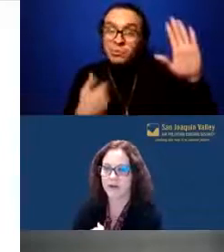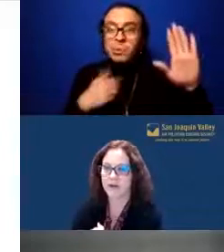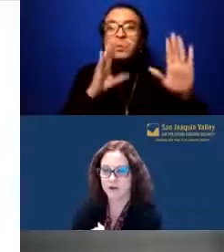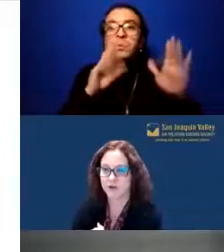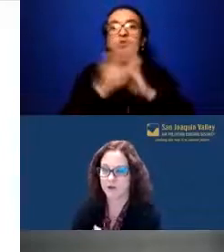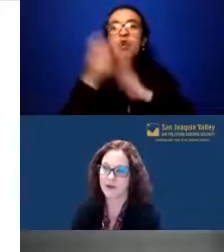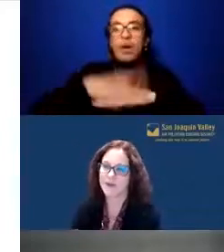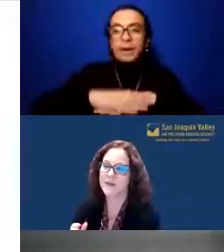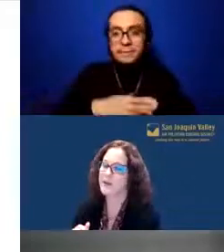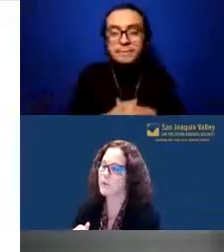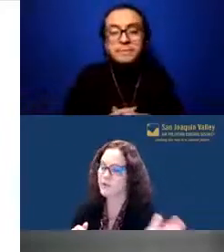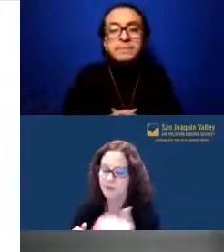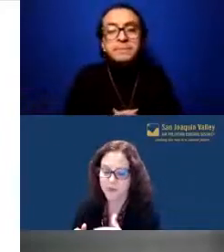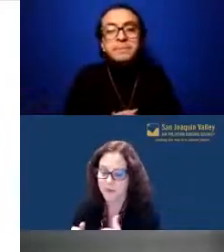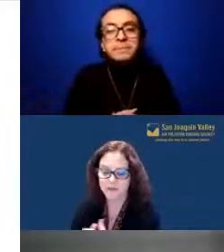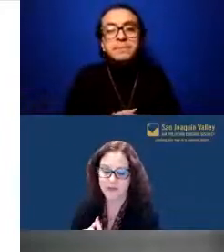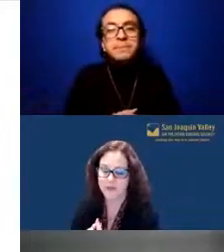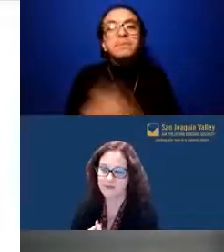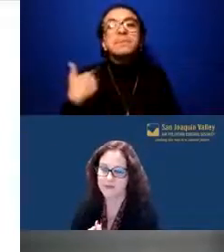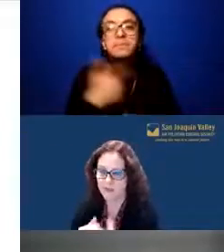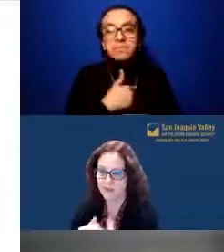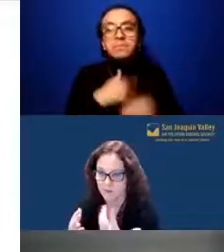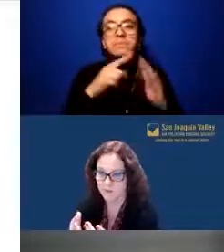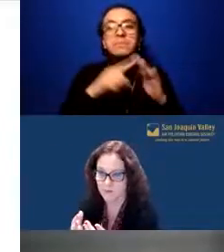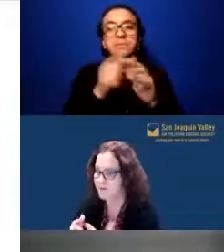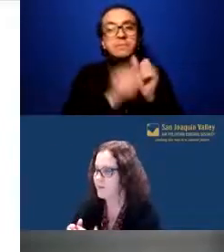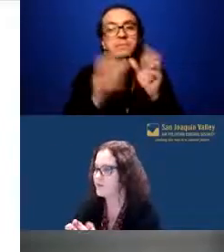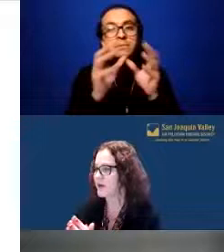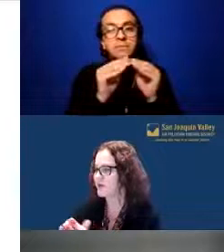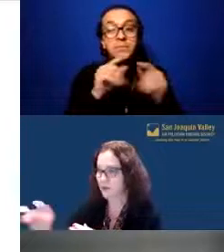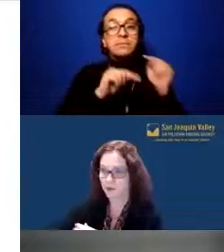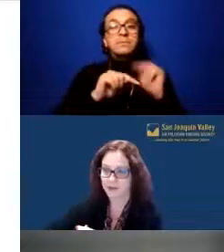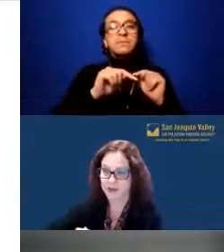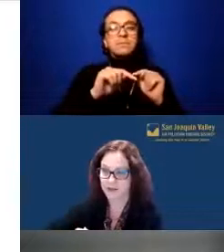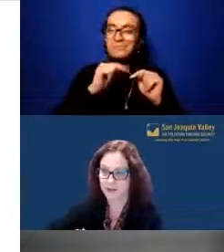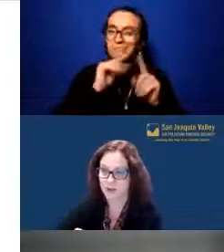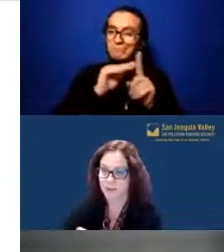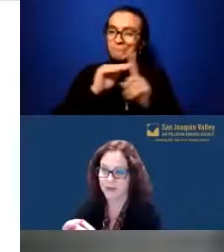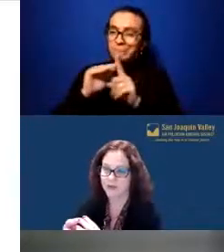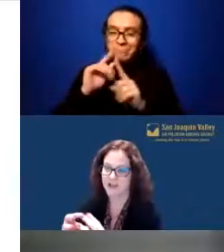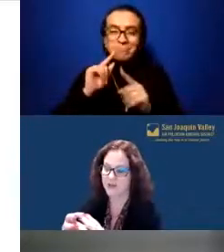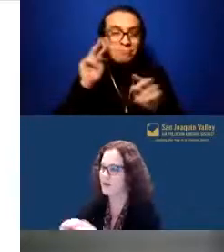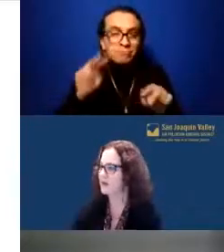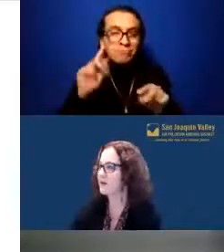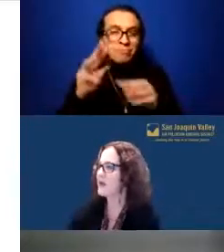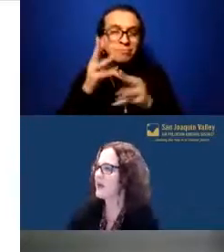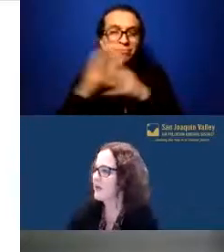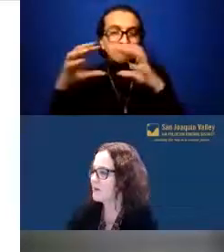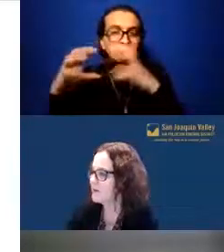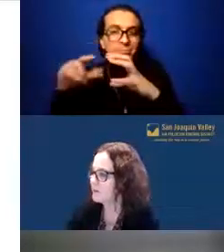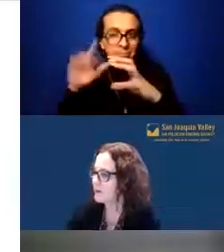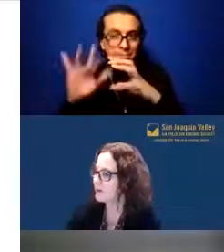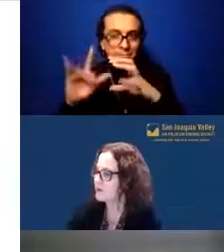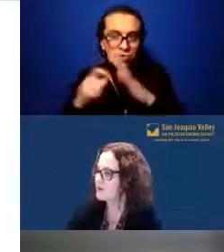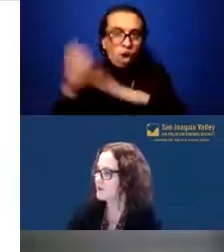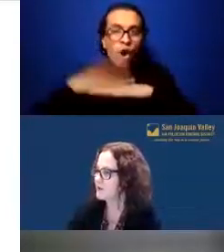be figuring out how to turn it on. We do go into the beginning of every meeting and remind folks how to look for that little globe button and turn it on.